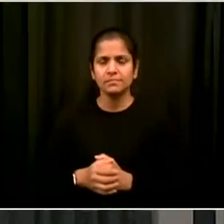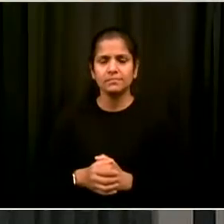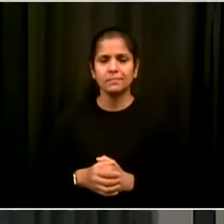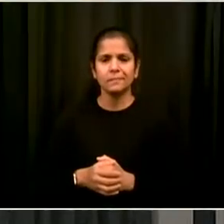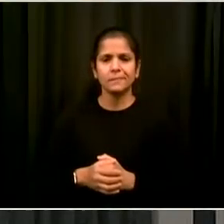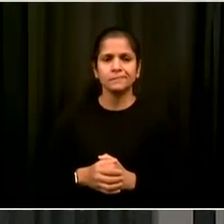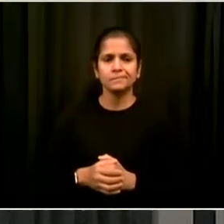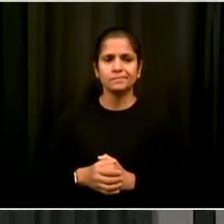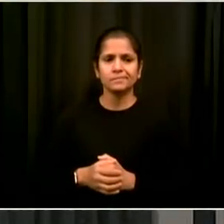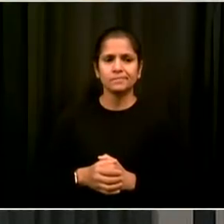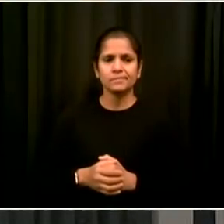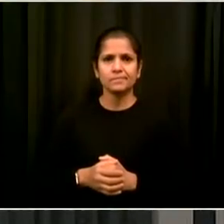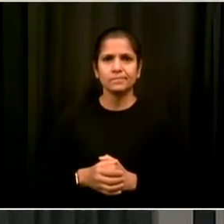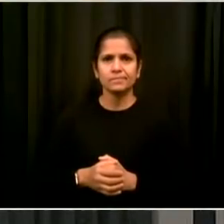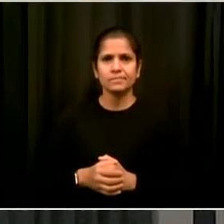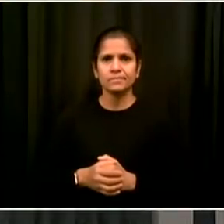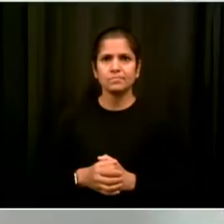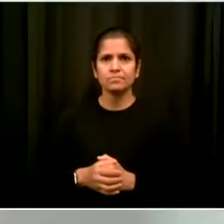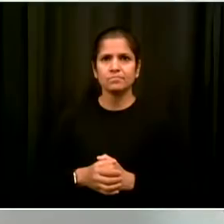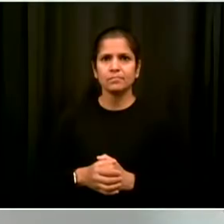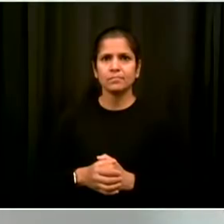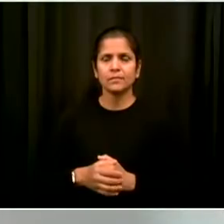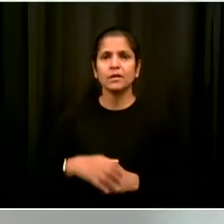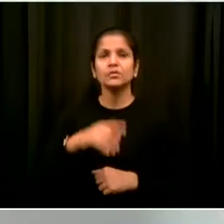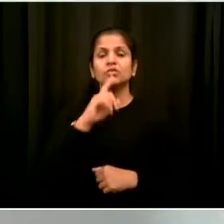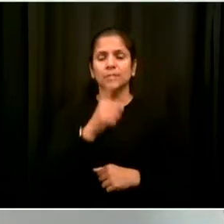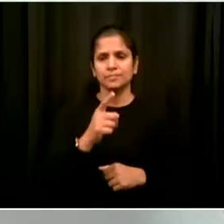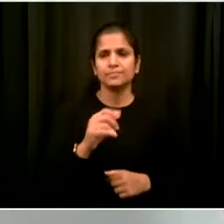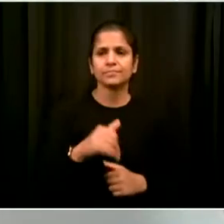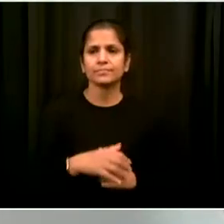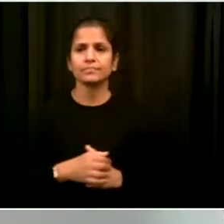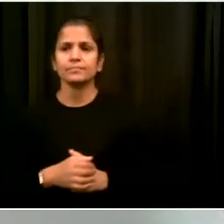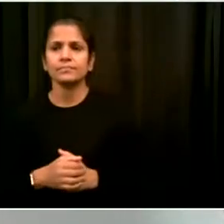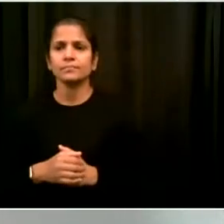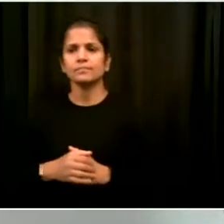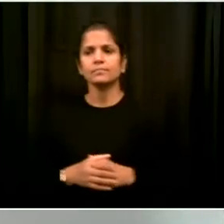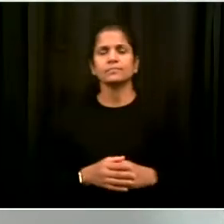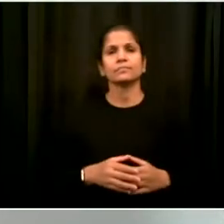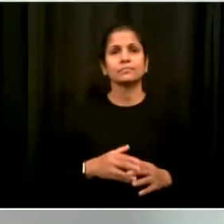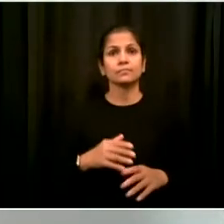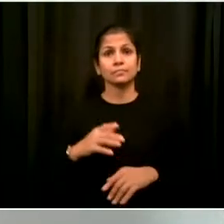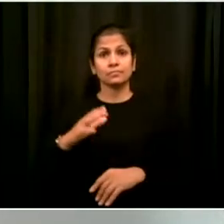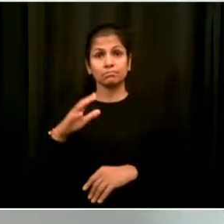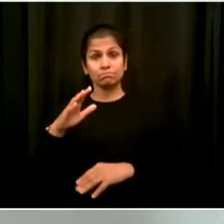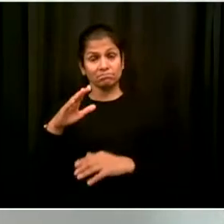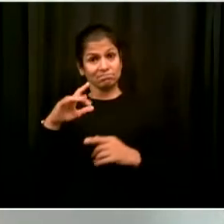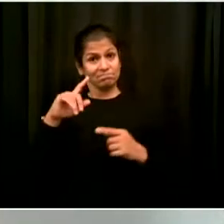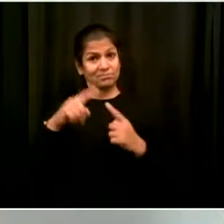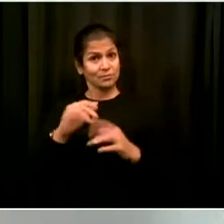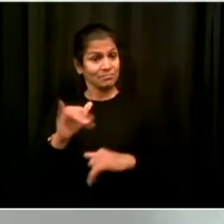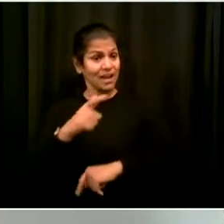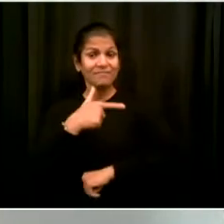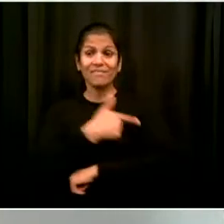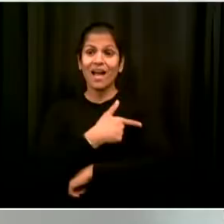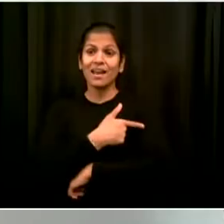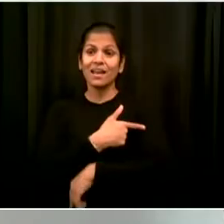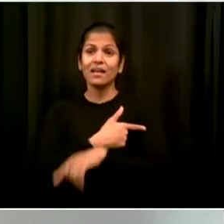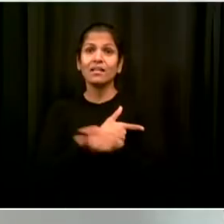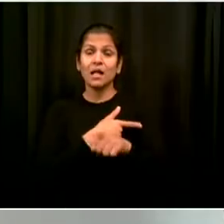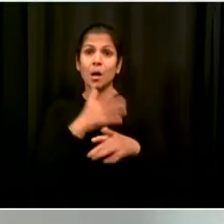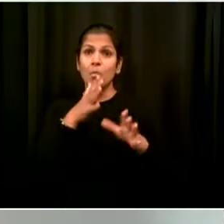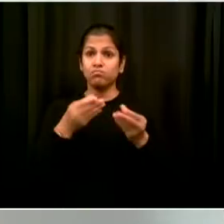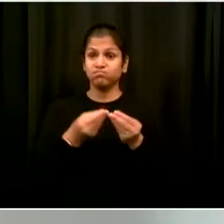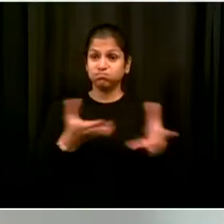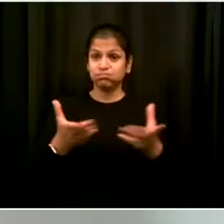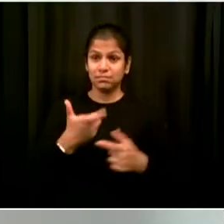Yeah, no, absolutely. So I think when we get to the stage where vaccines are going to be more widely available, this is going to look for people